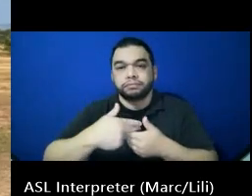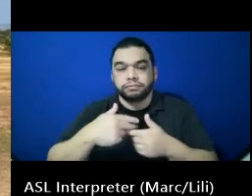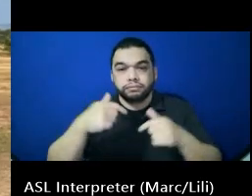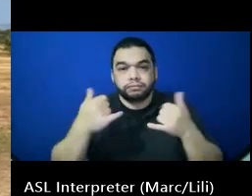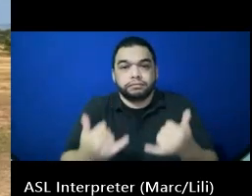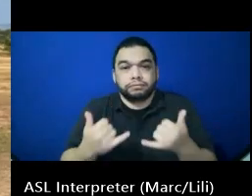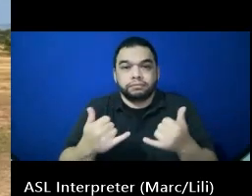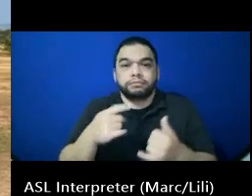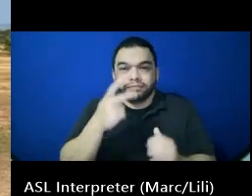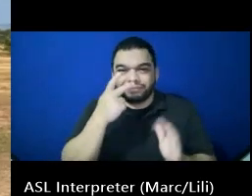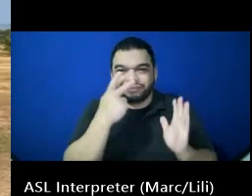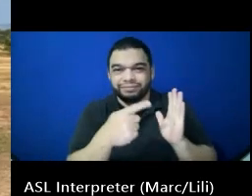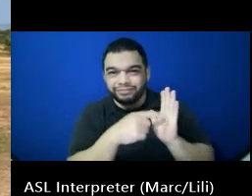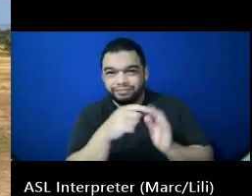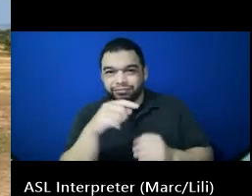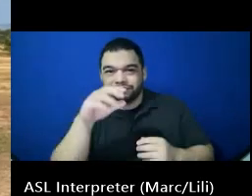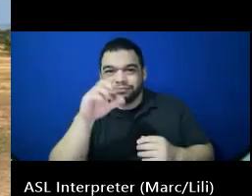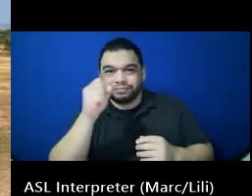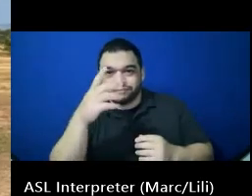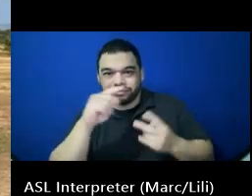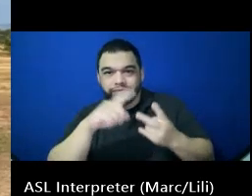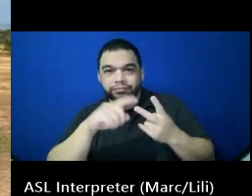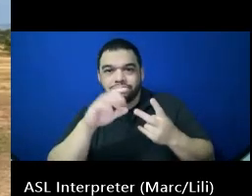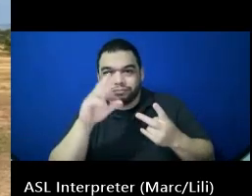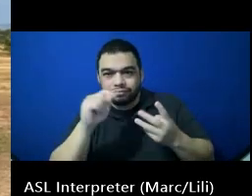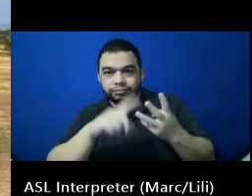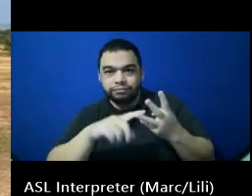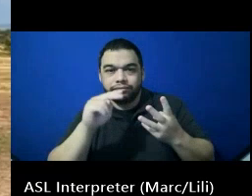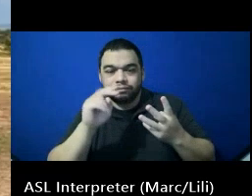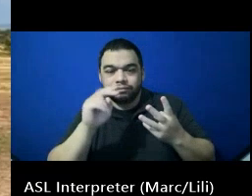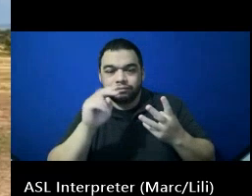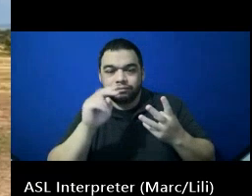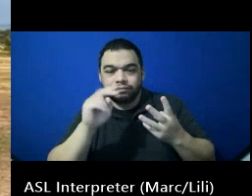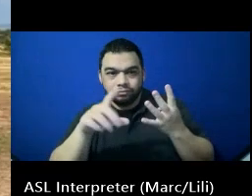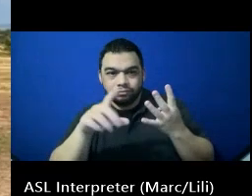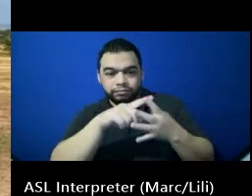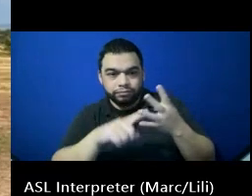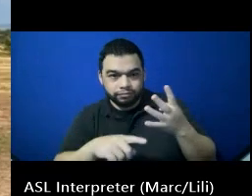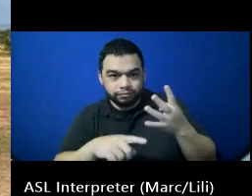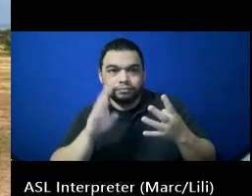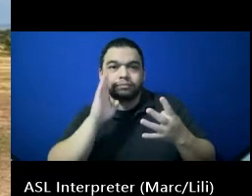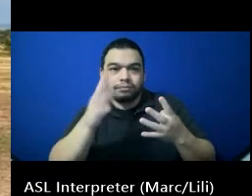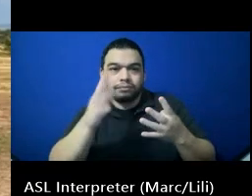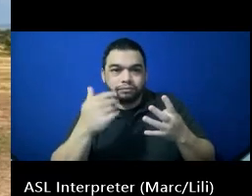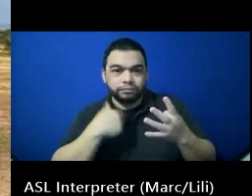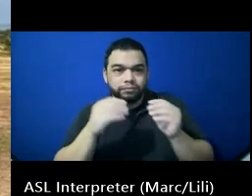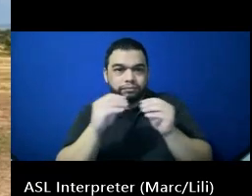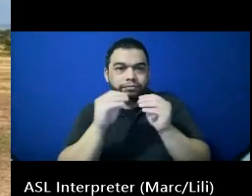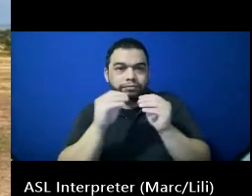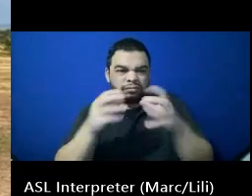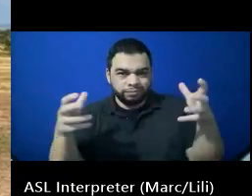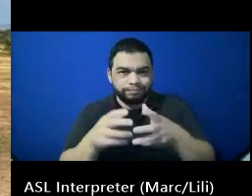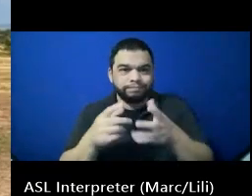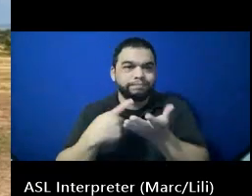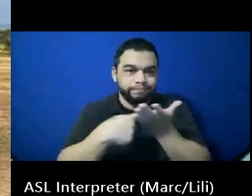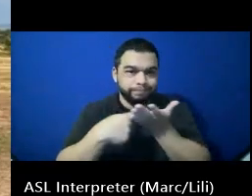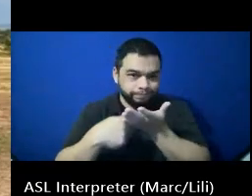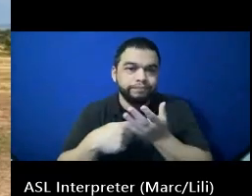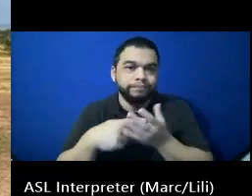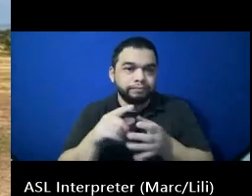here. We have a very diverse agenda because we're going to be discussing modules from our colleagues. So we have